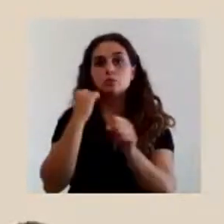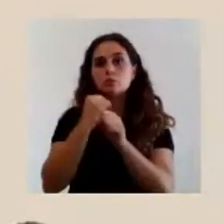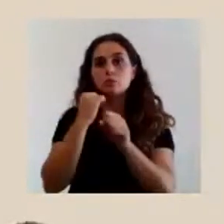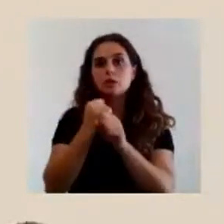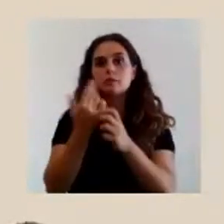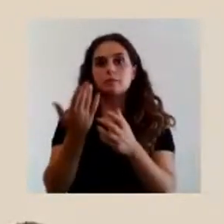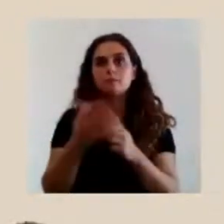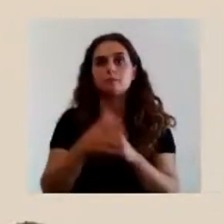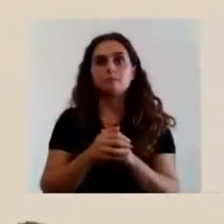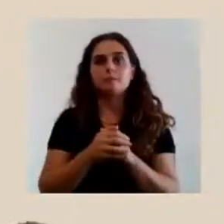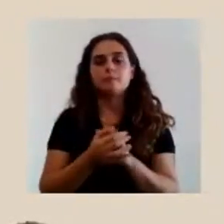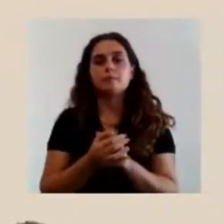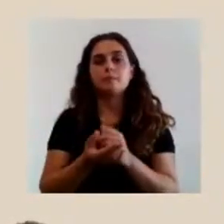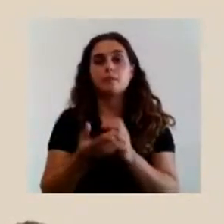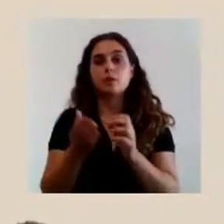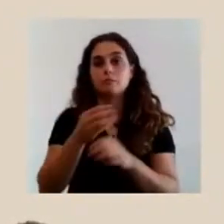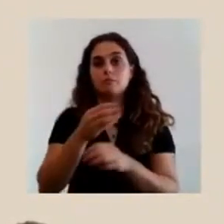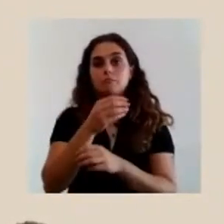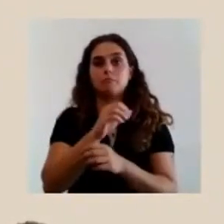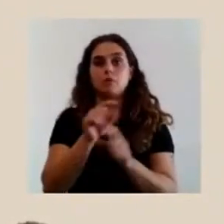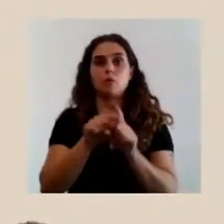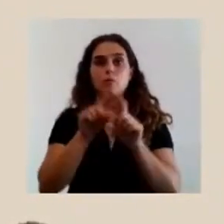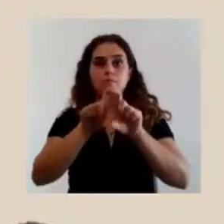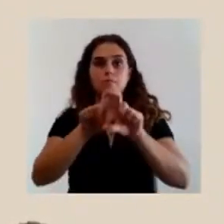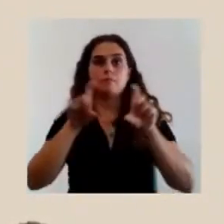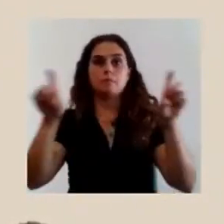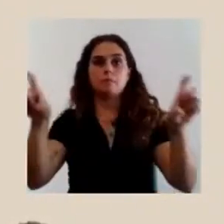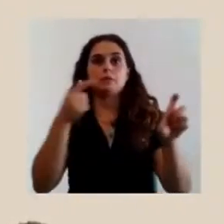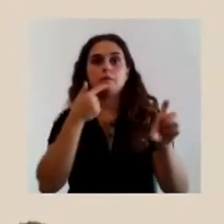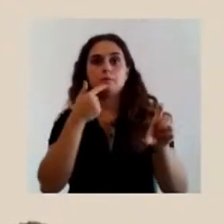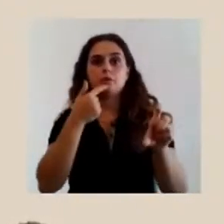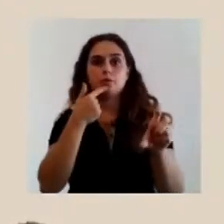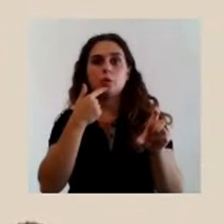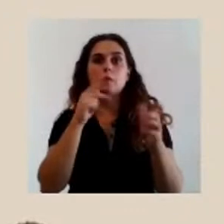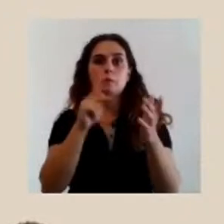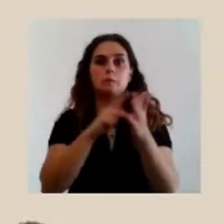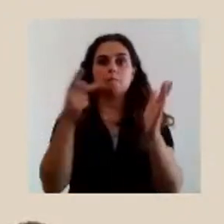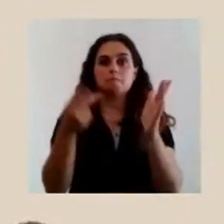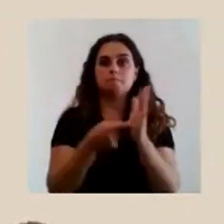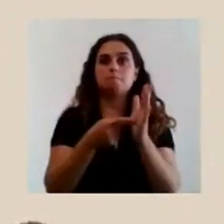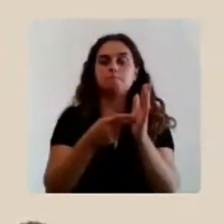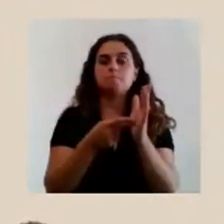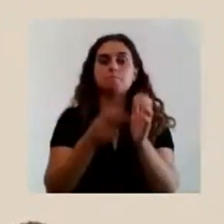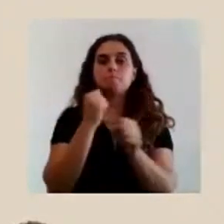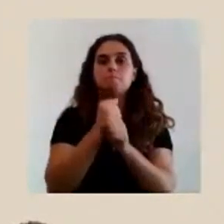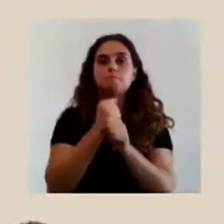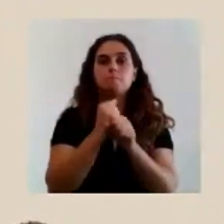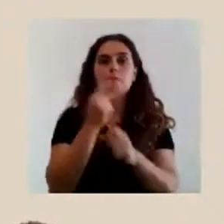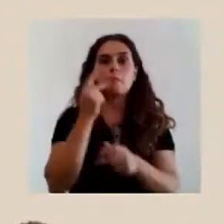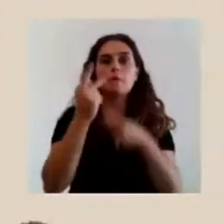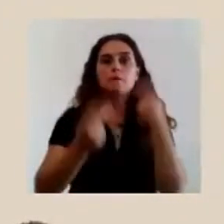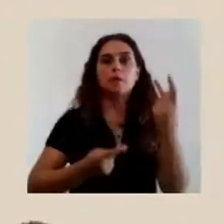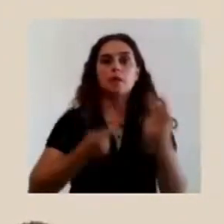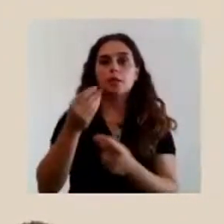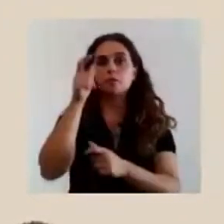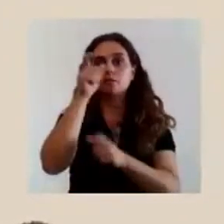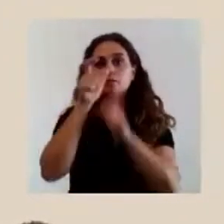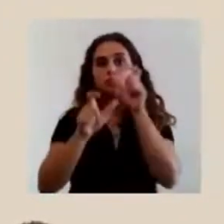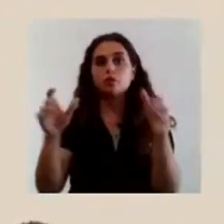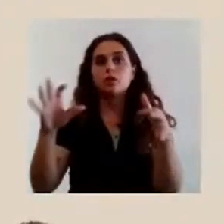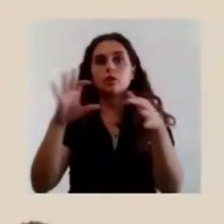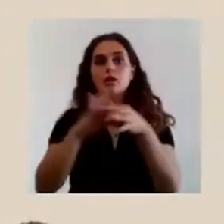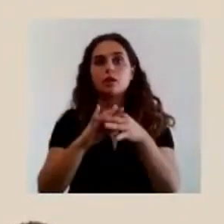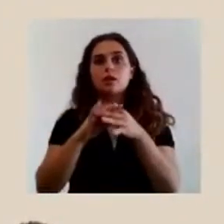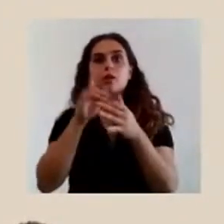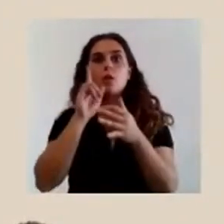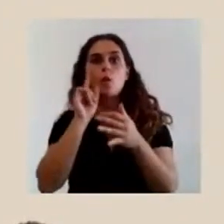positions. What the company observed was, for technical positions, the algorithm was evaluating candidates in a